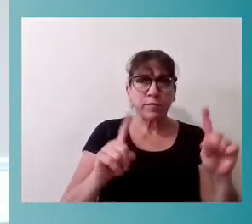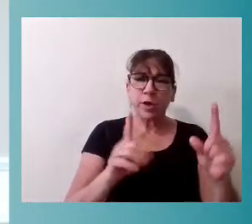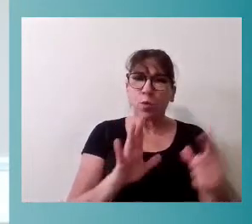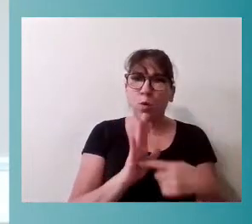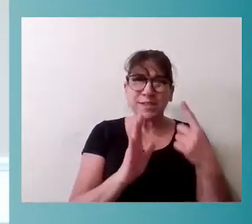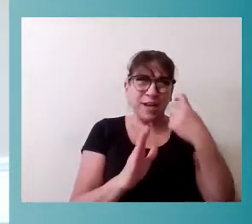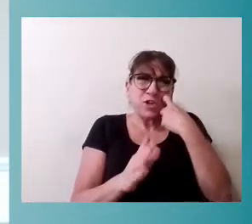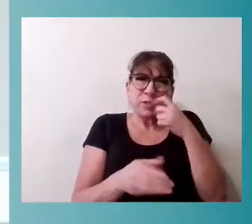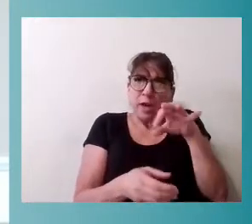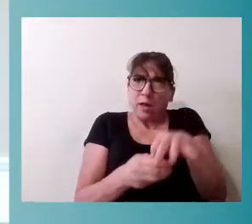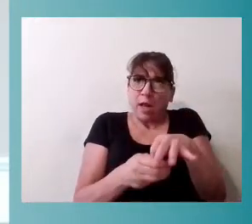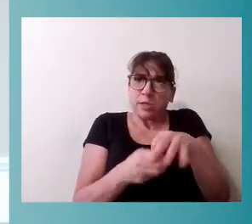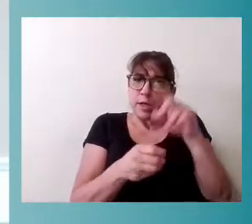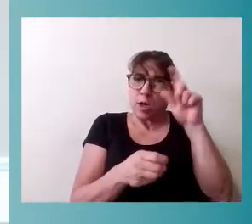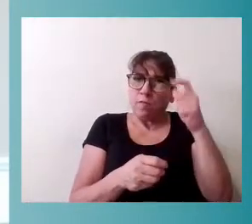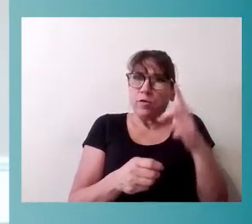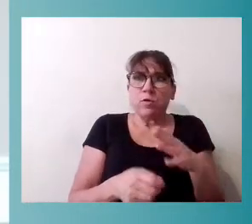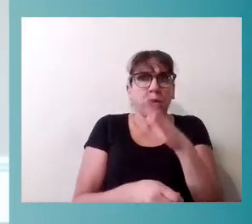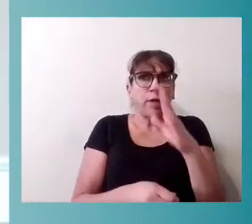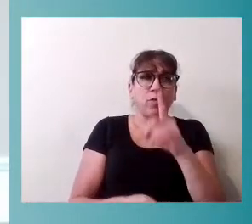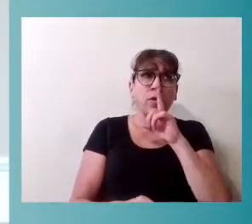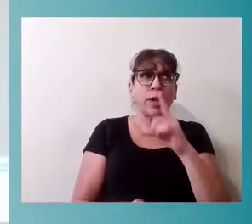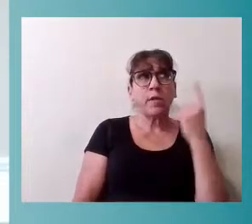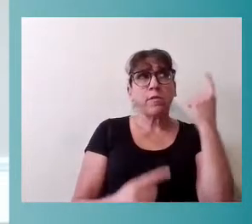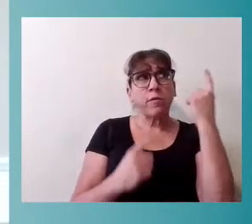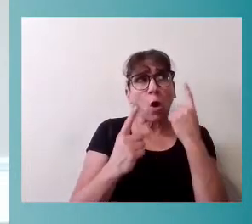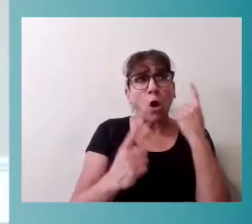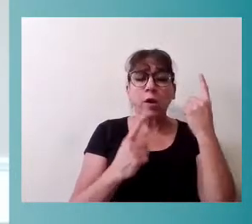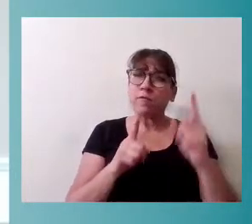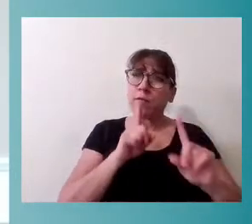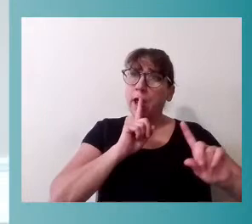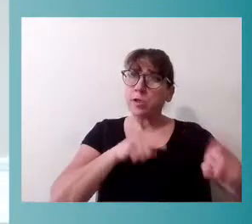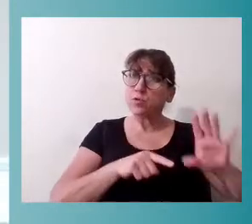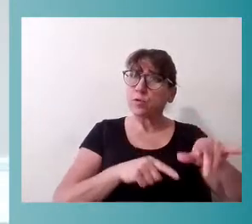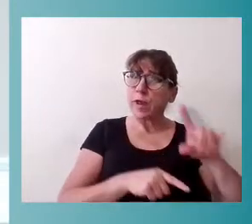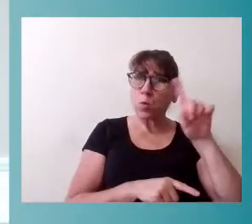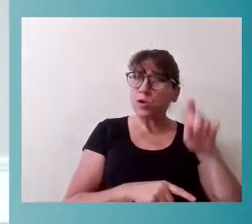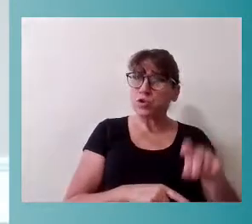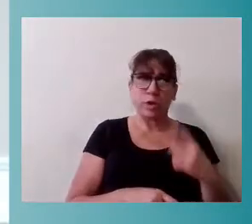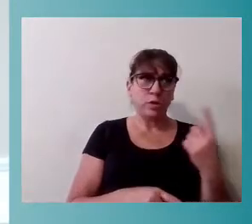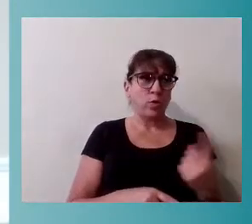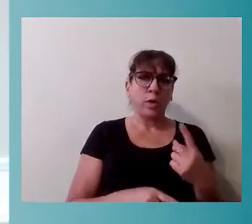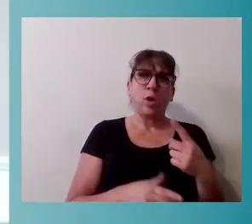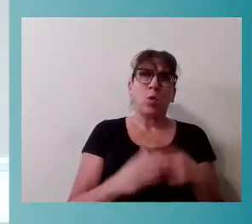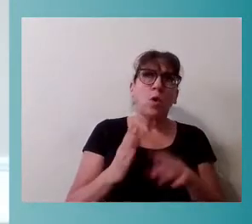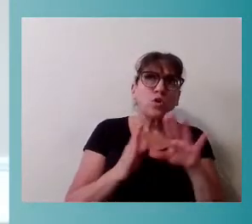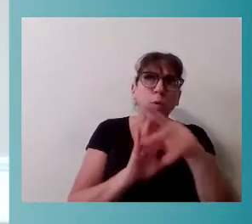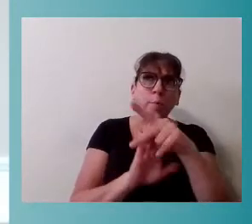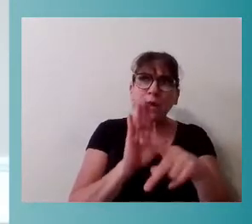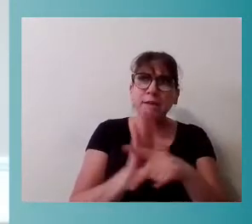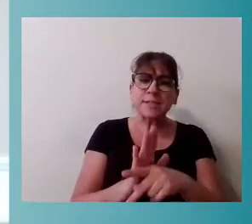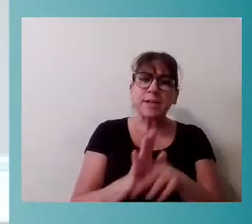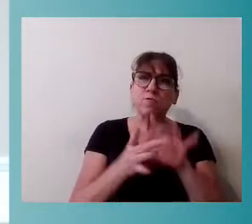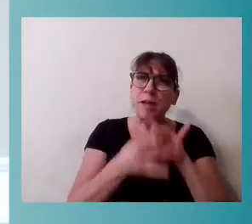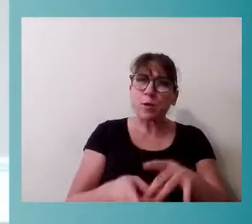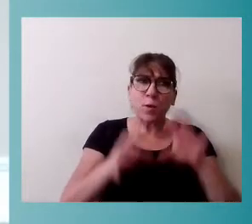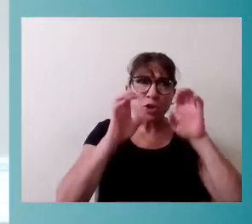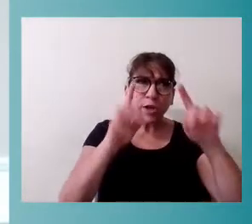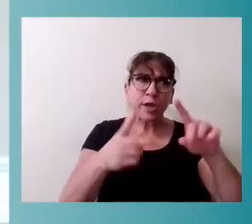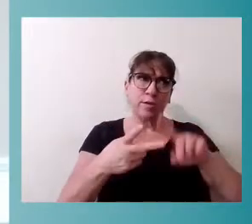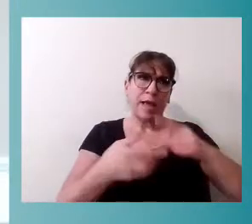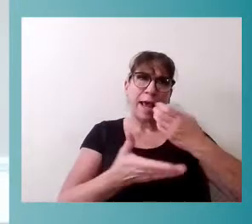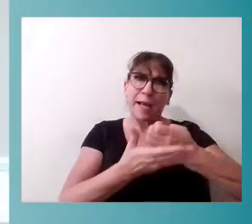elected governor, and I had never really thought of the answer to that question. It was always like, what's your policy on education, on